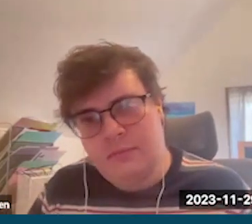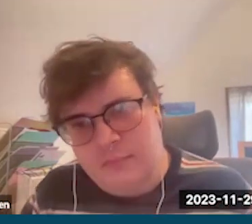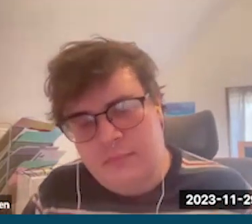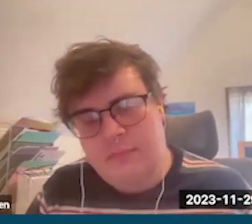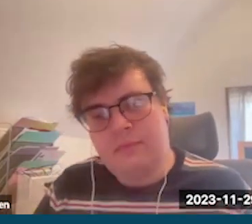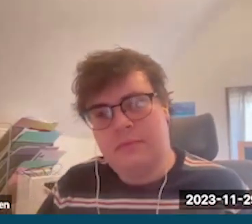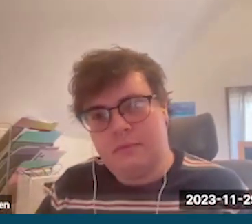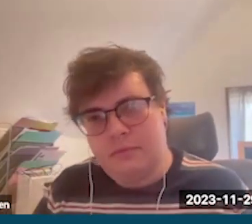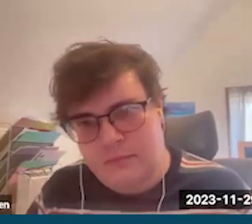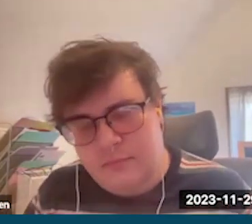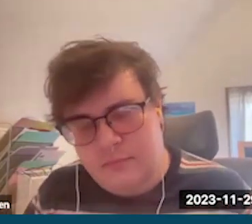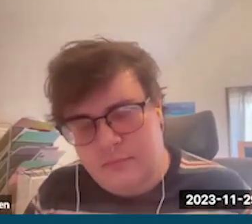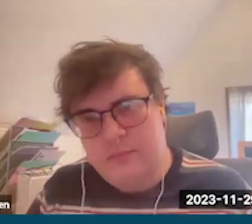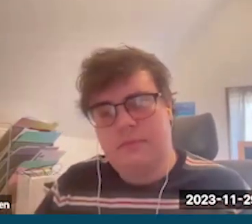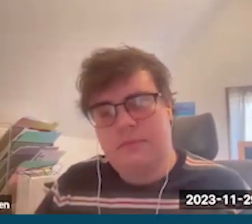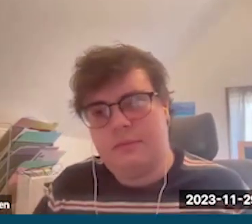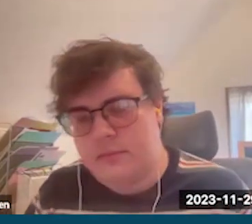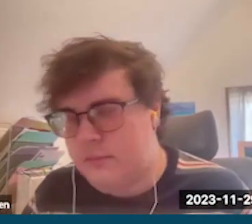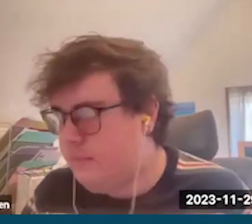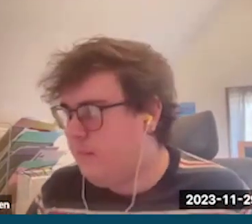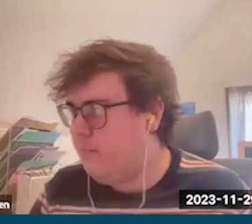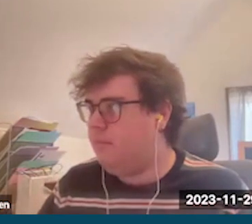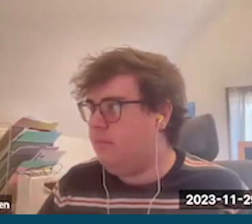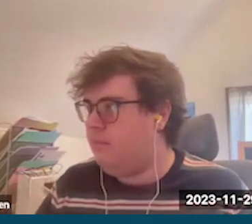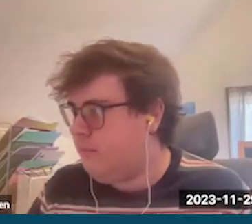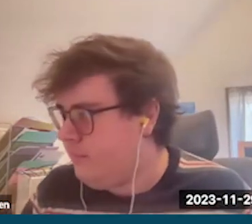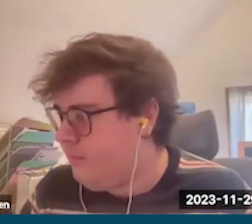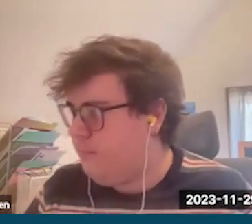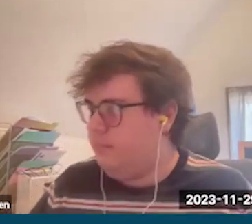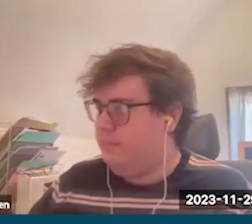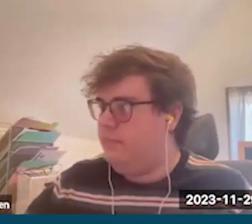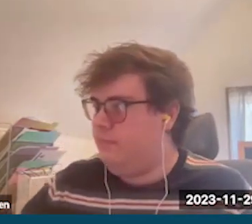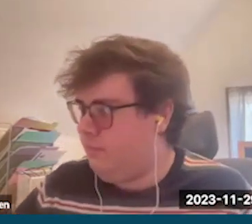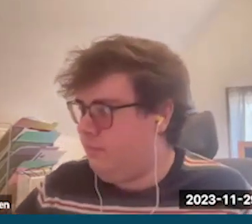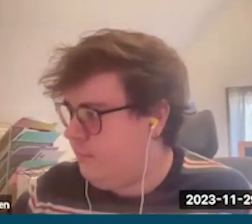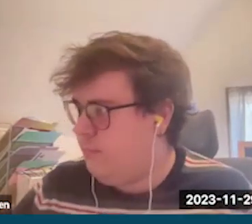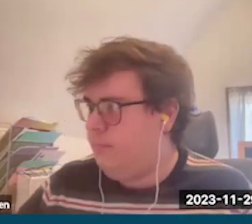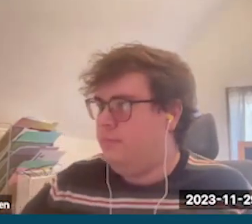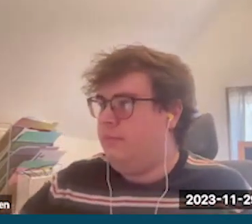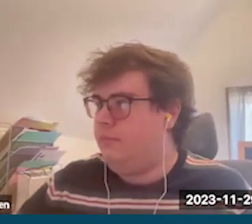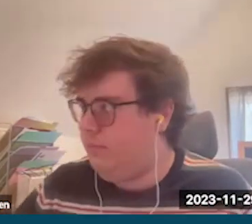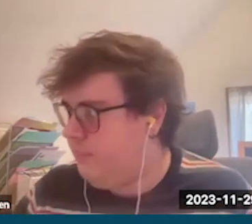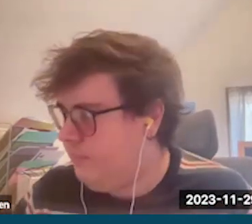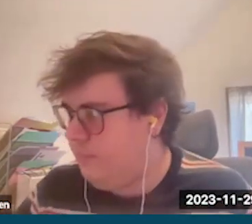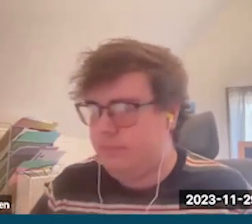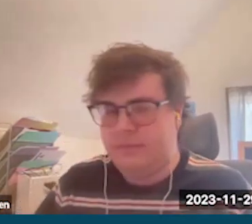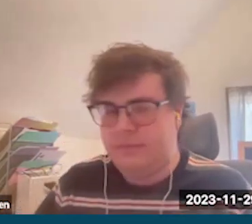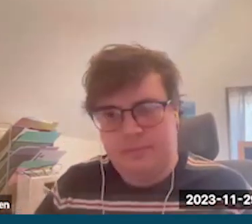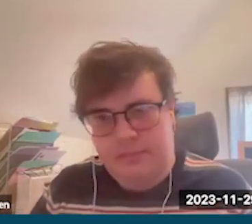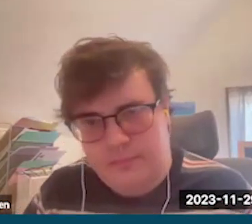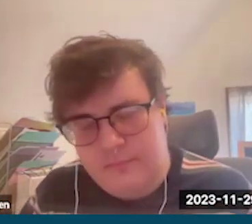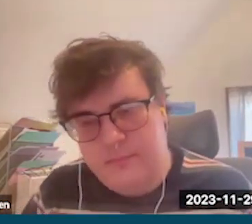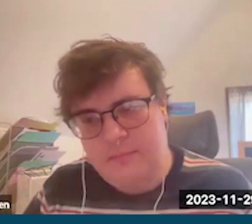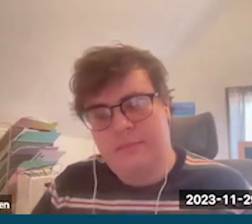cold. Maybe they have trauma around having that part of their body touched. When someone reacts badly, take